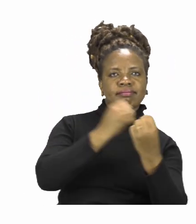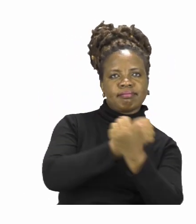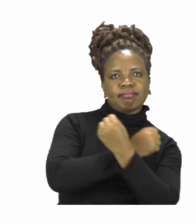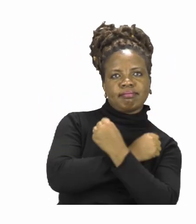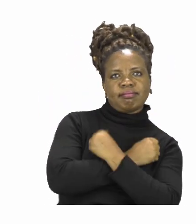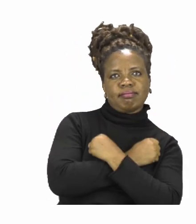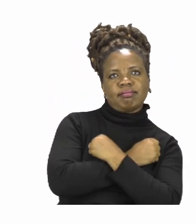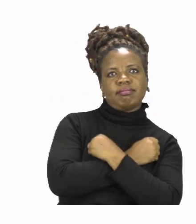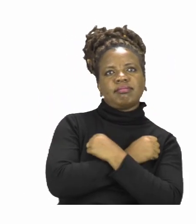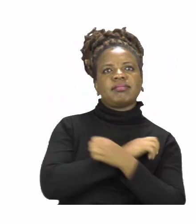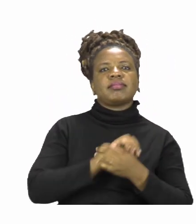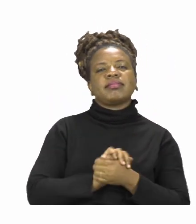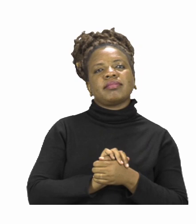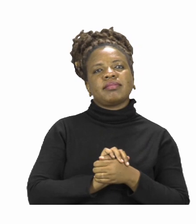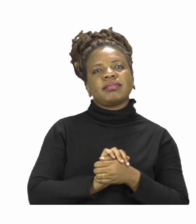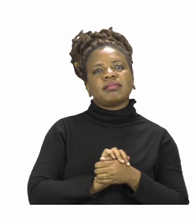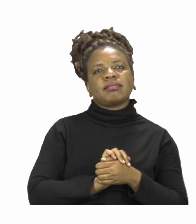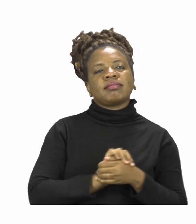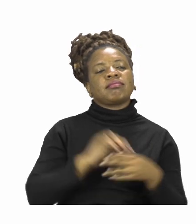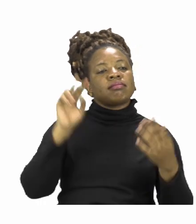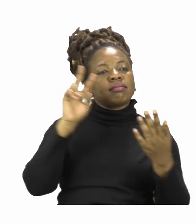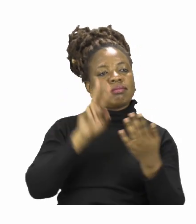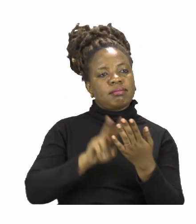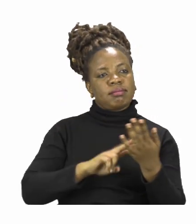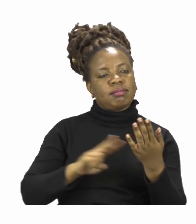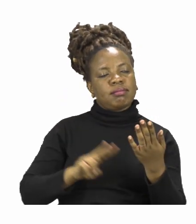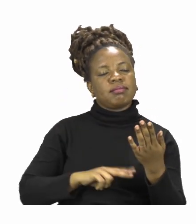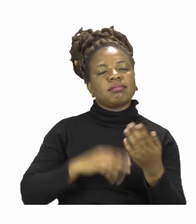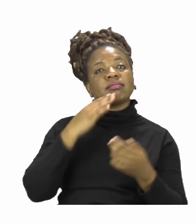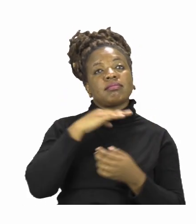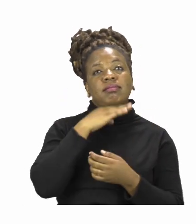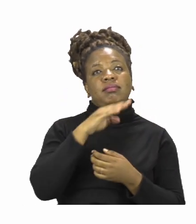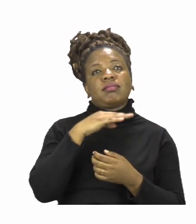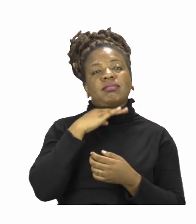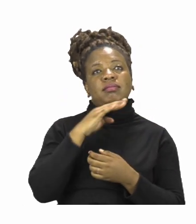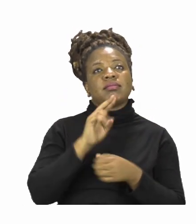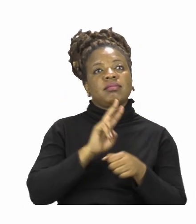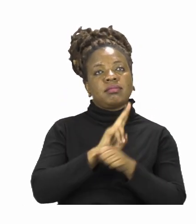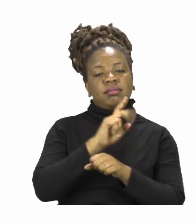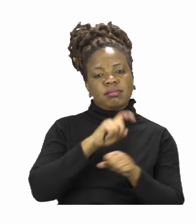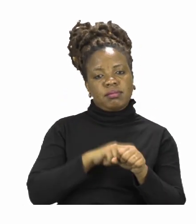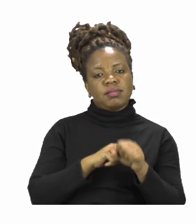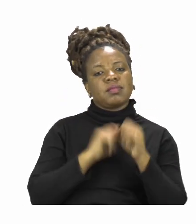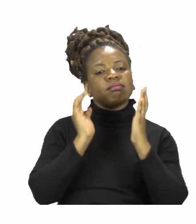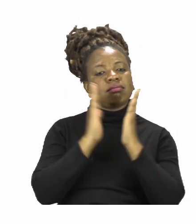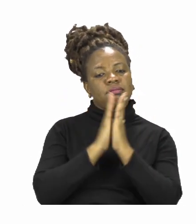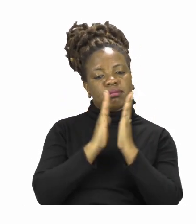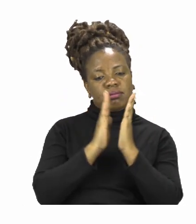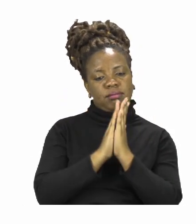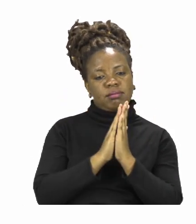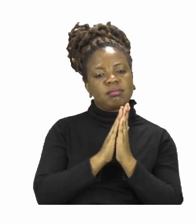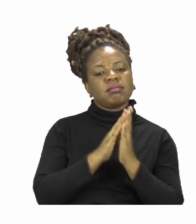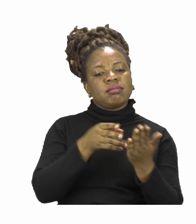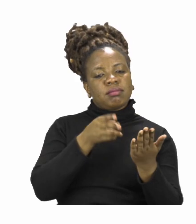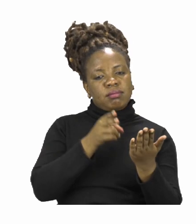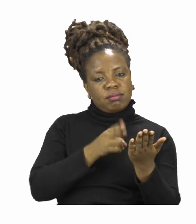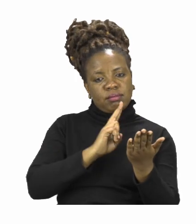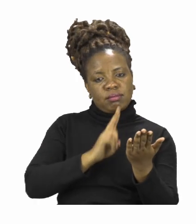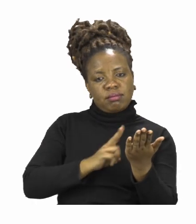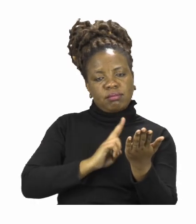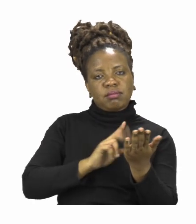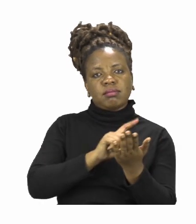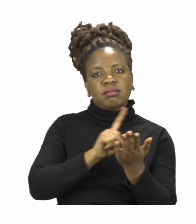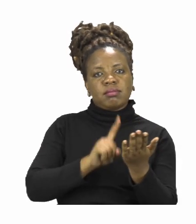we have read the passage a second time, I'd like you to please try and answer these questions by yourselves later